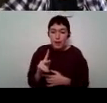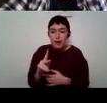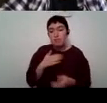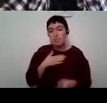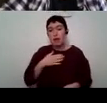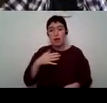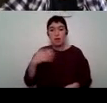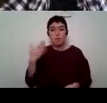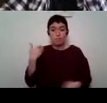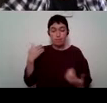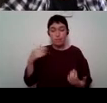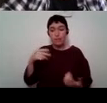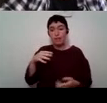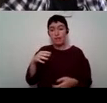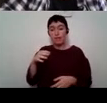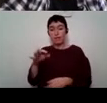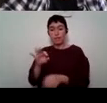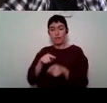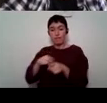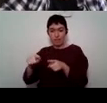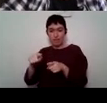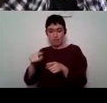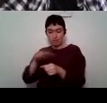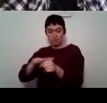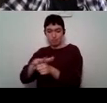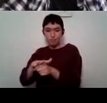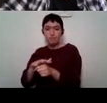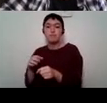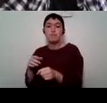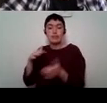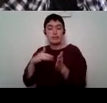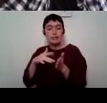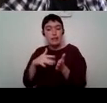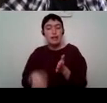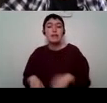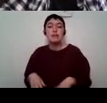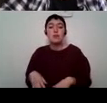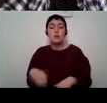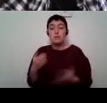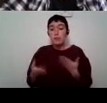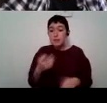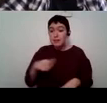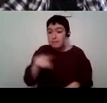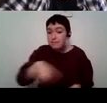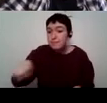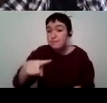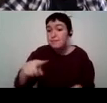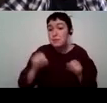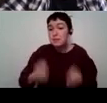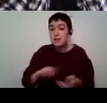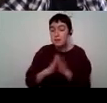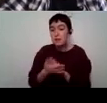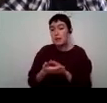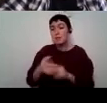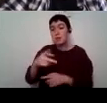time, where I can have other students, including maybe yourselves, if you're interested, to come down here and learn how to become a primatologist and work in the forest,